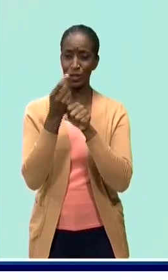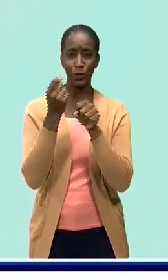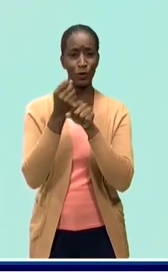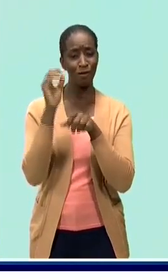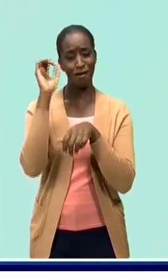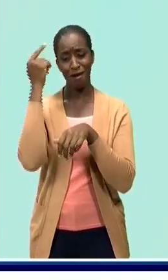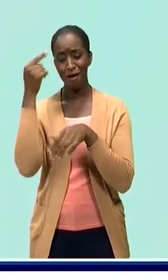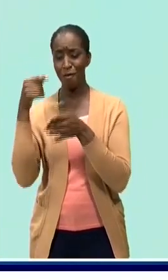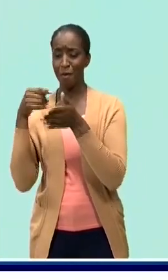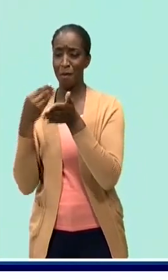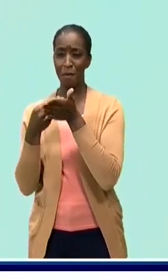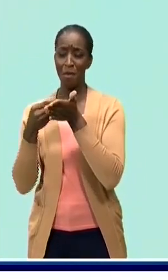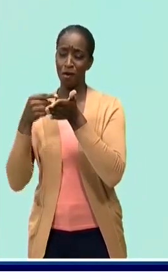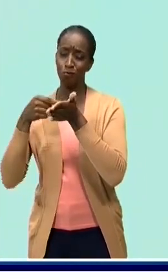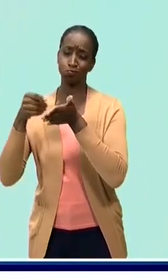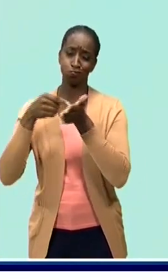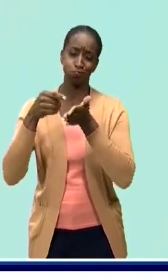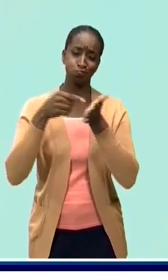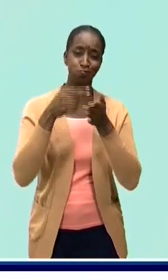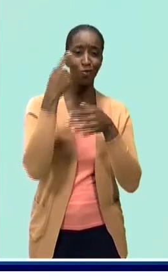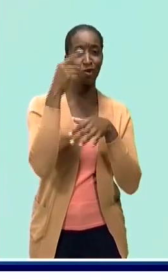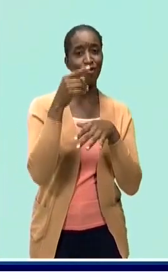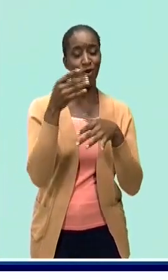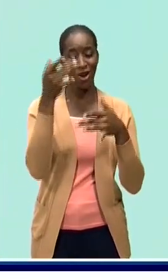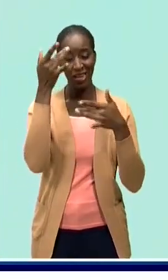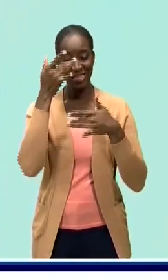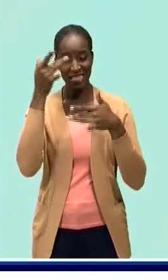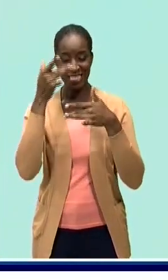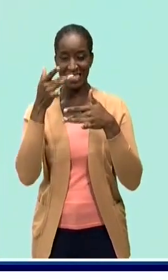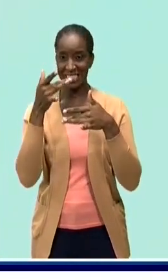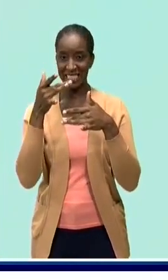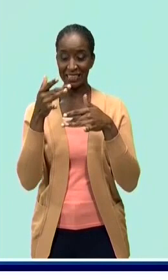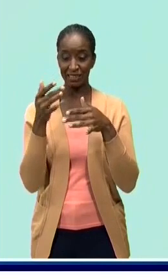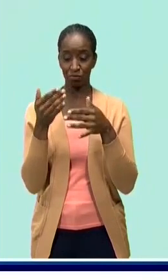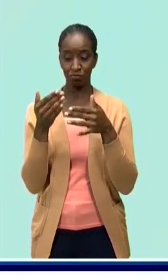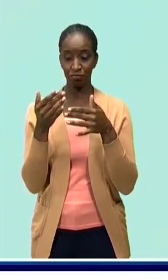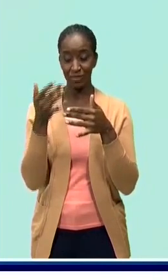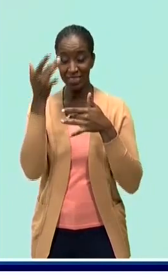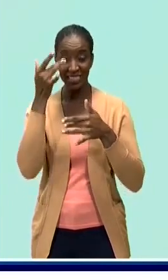Barbados spends over $30 million